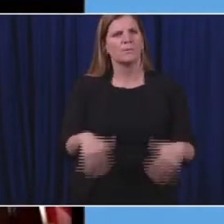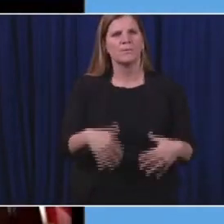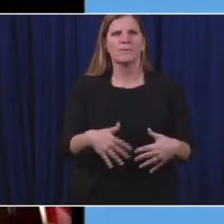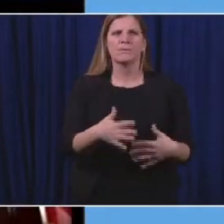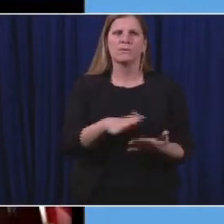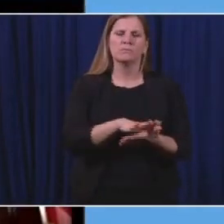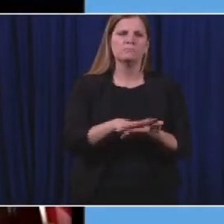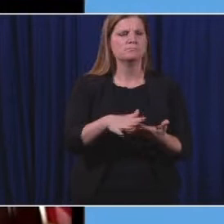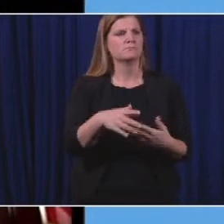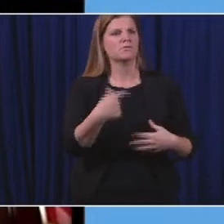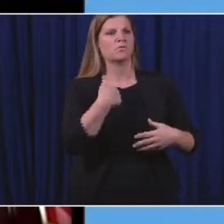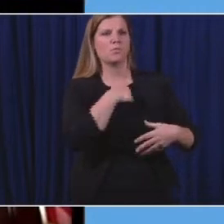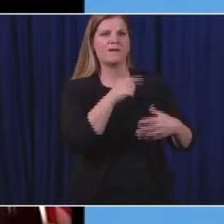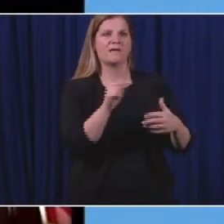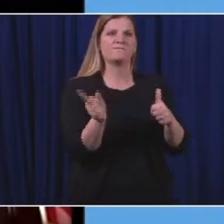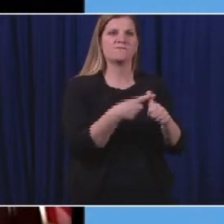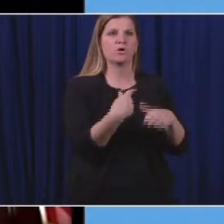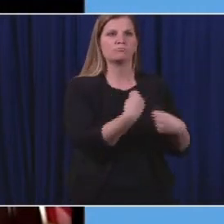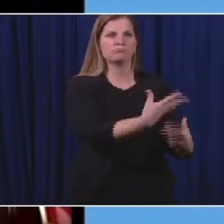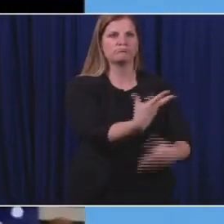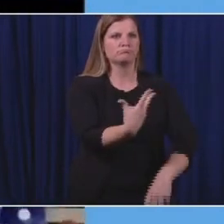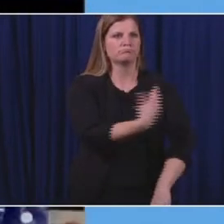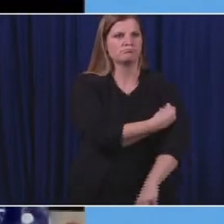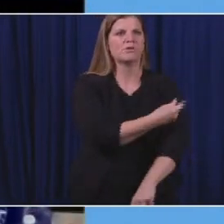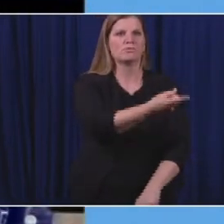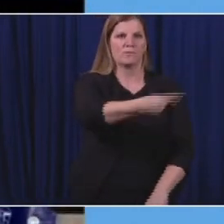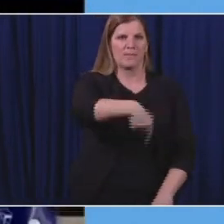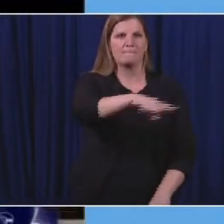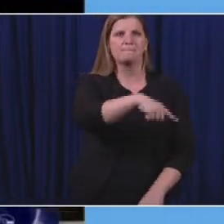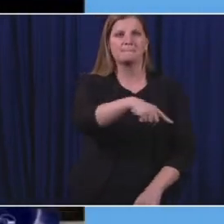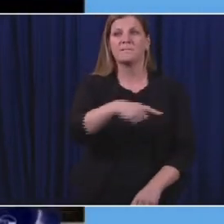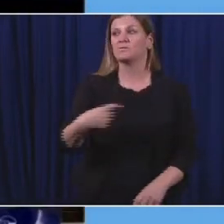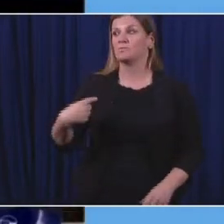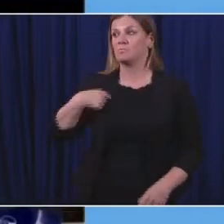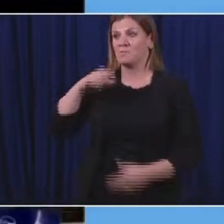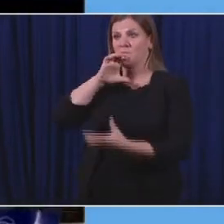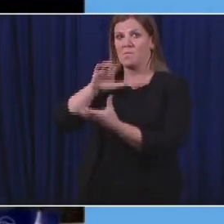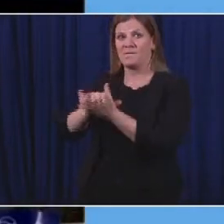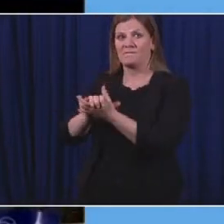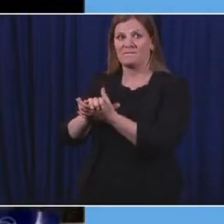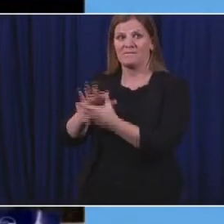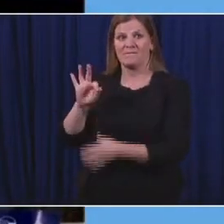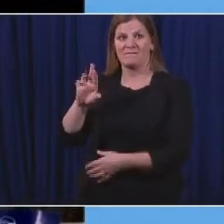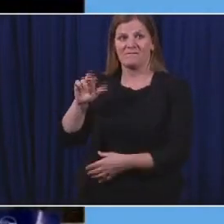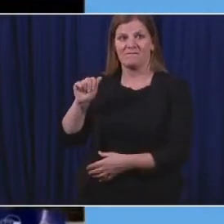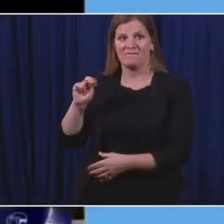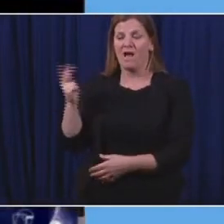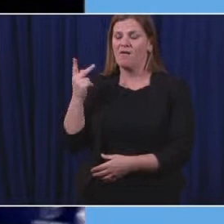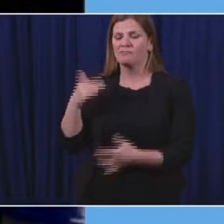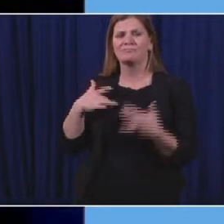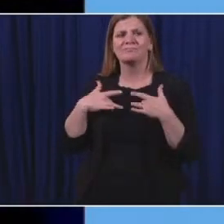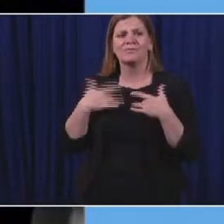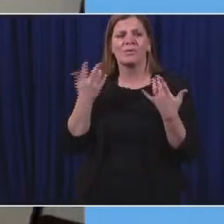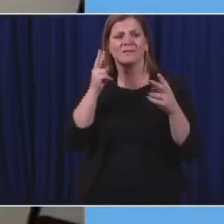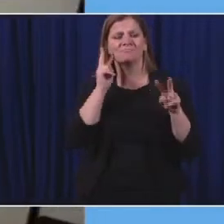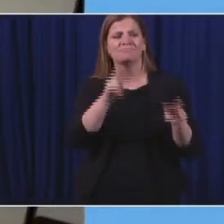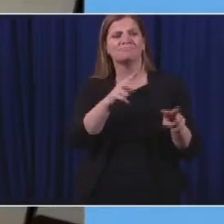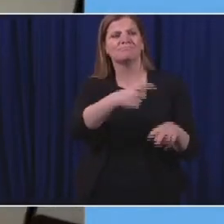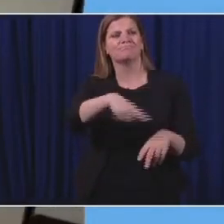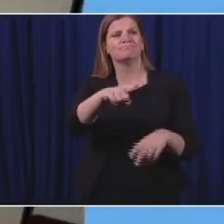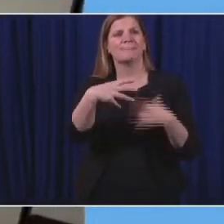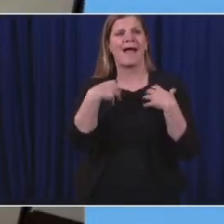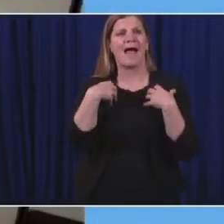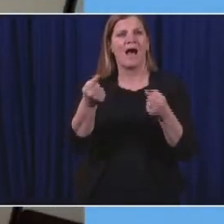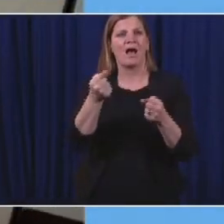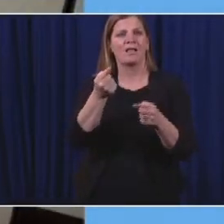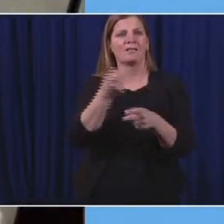terrible disease. Fran and I were thrilled to watch healthcare workers begin to get vaccinated. It